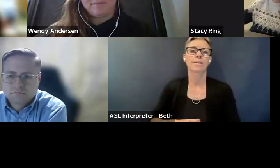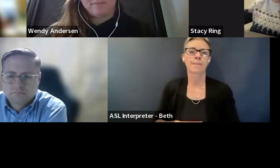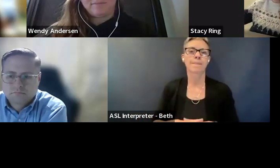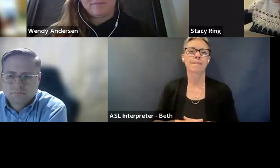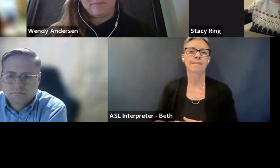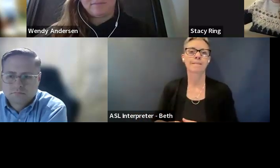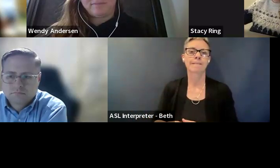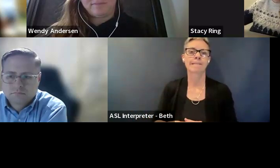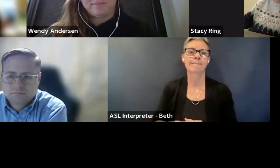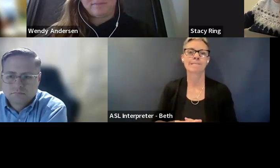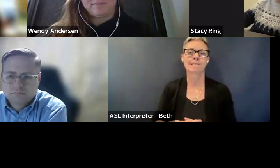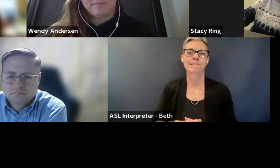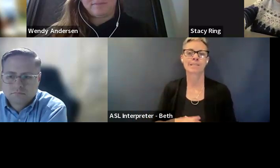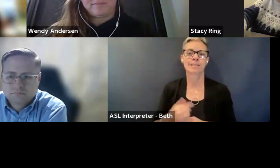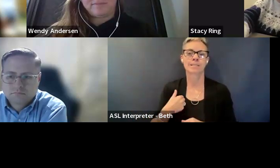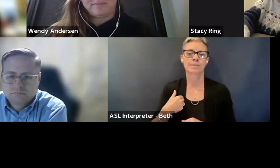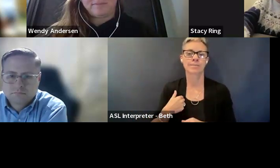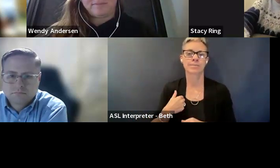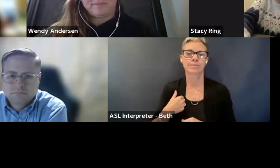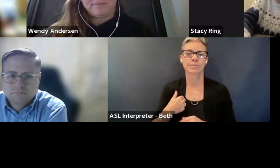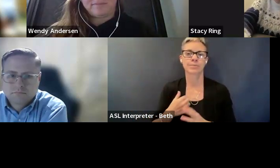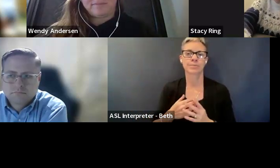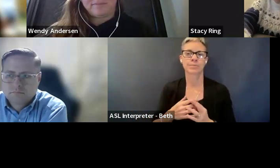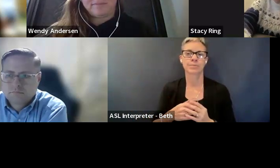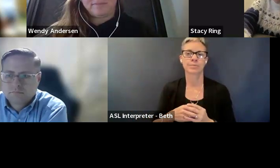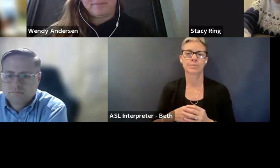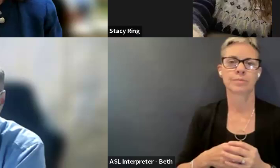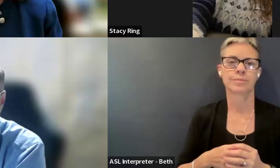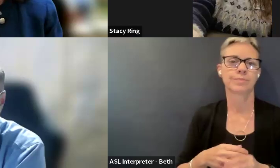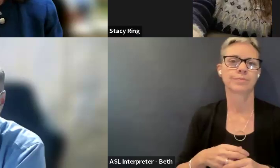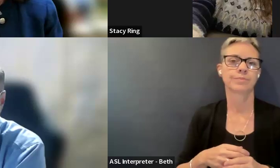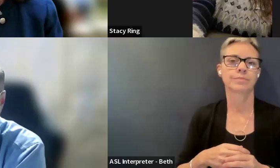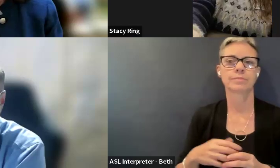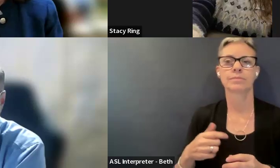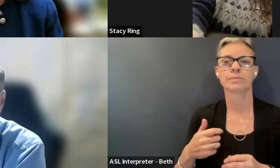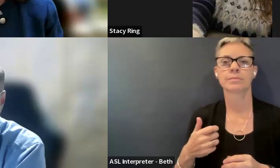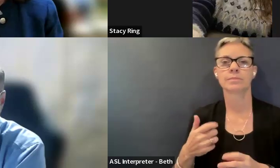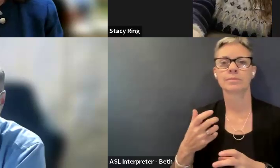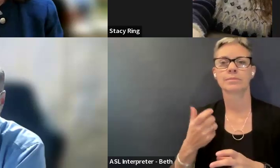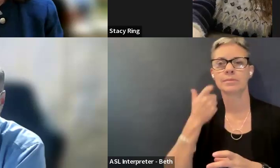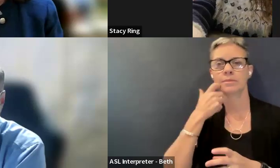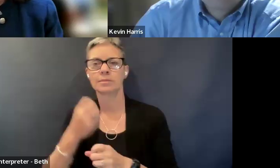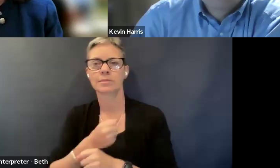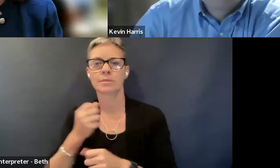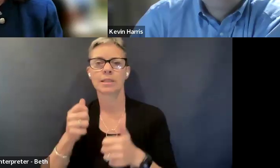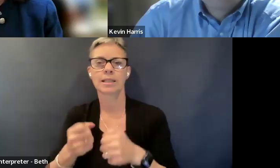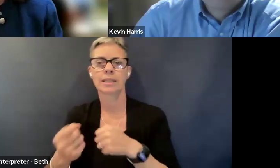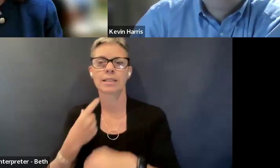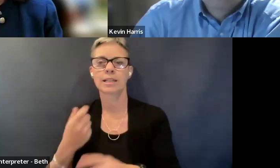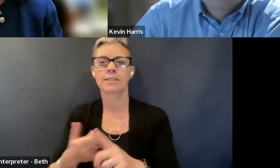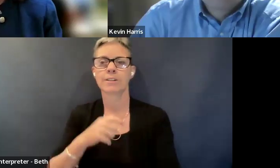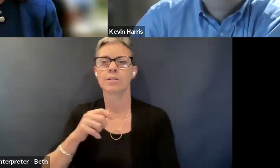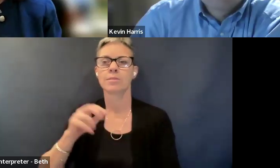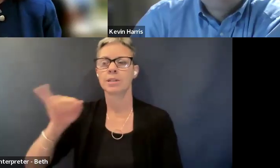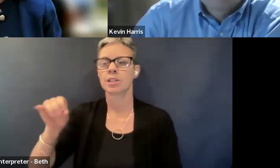I am, let's see, just fielded a text here from Representative Josh Turek, who was supposed to